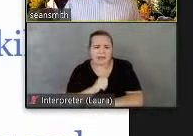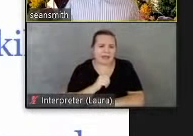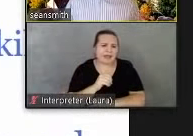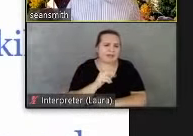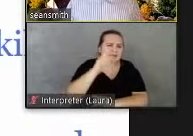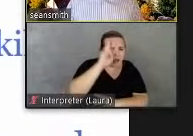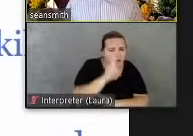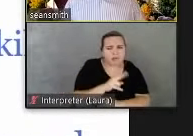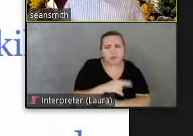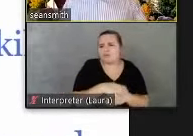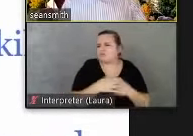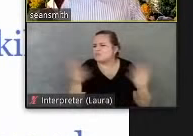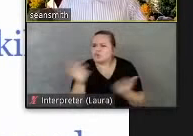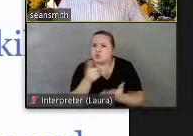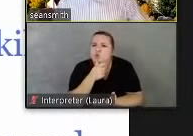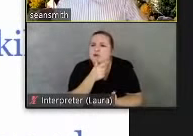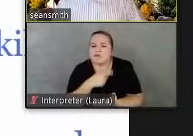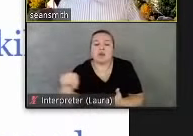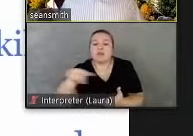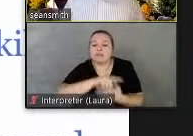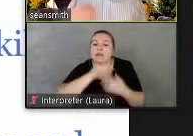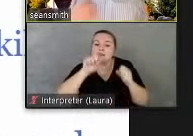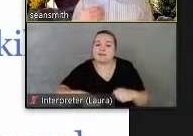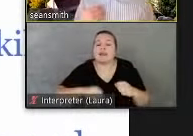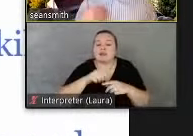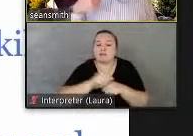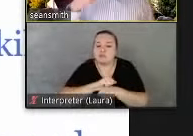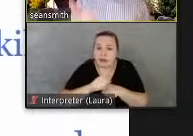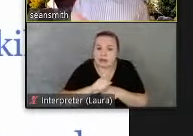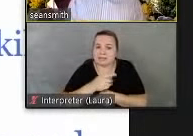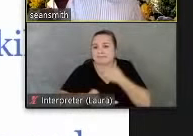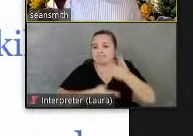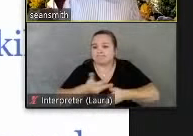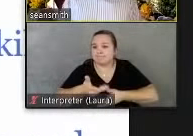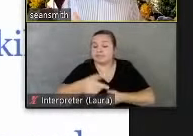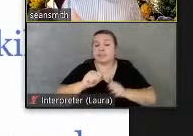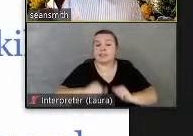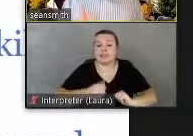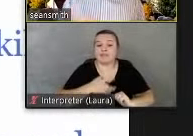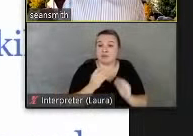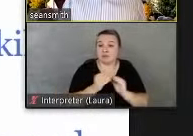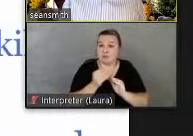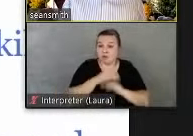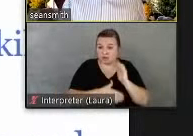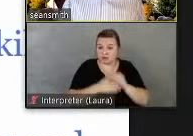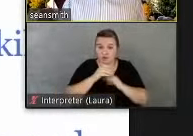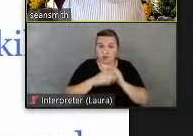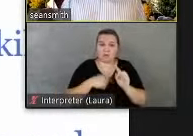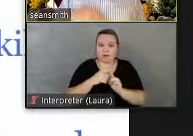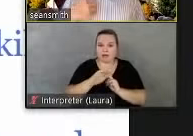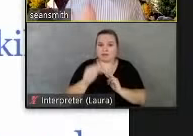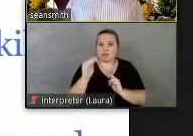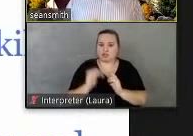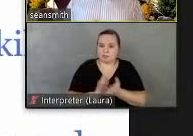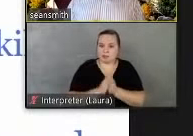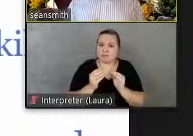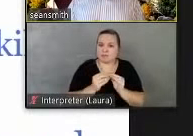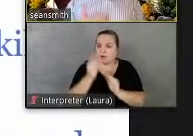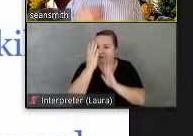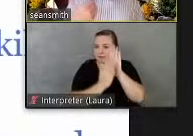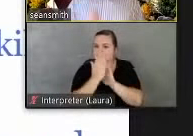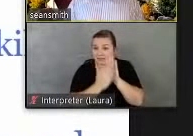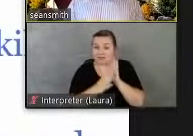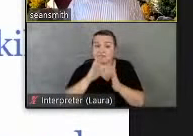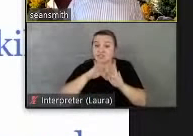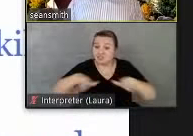help them at home to be practicing, facilitating, so they're feeling more comfortable about their child coming face to face, the child's more comfortable